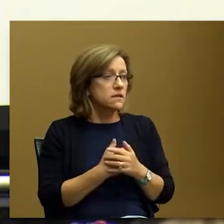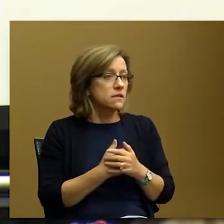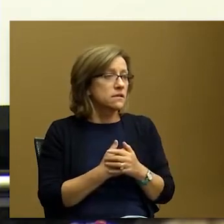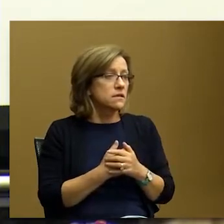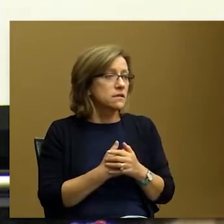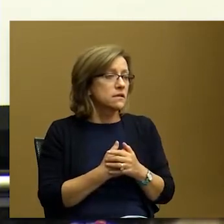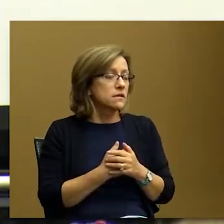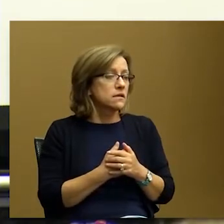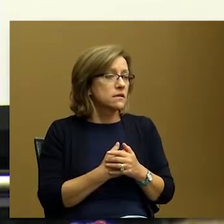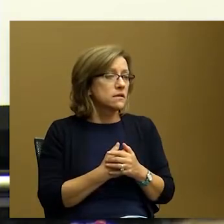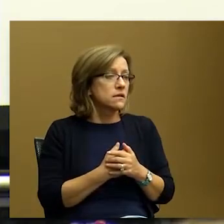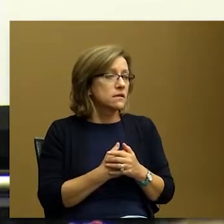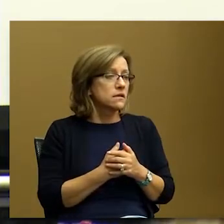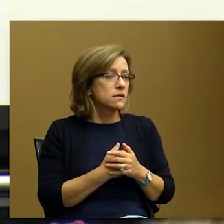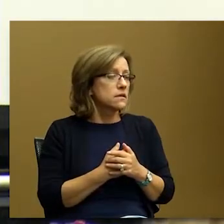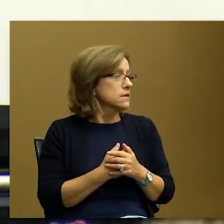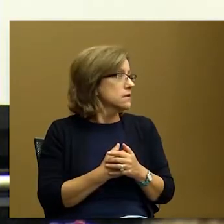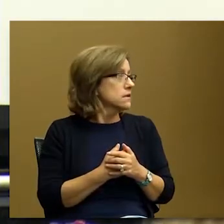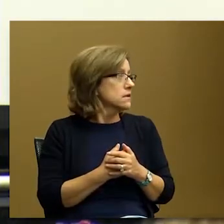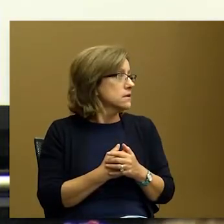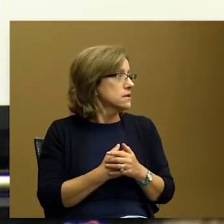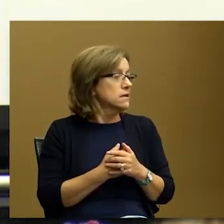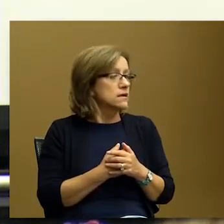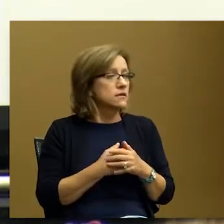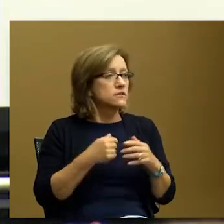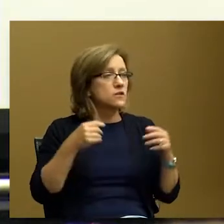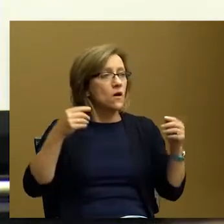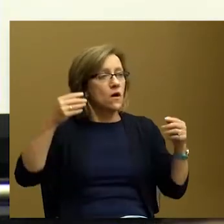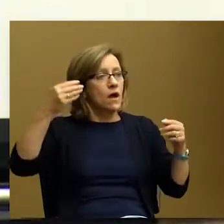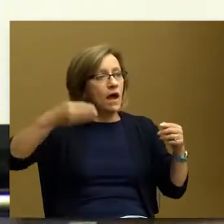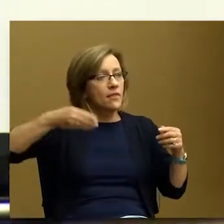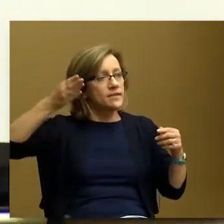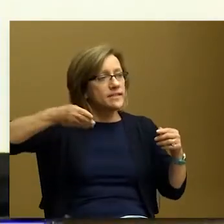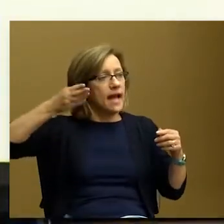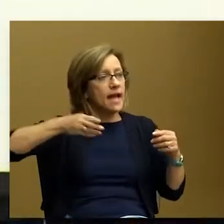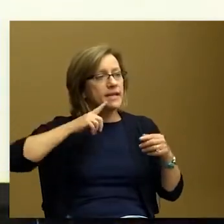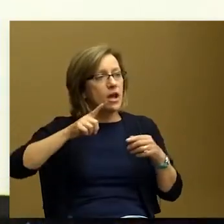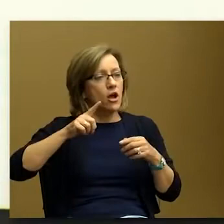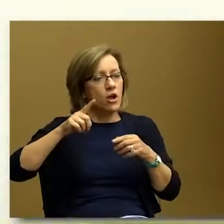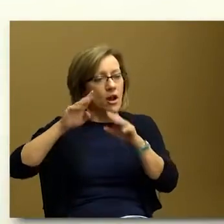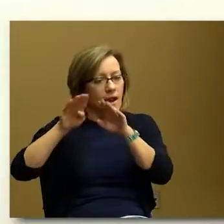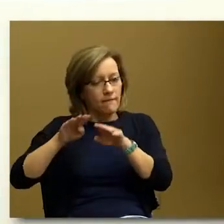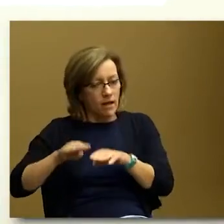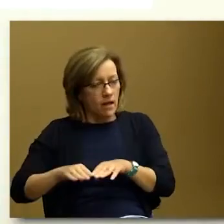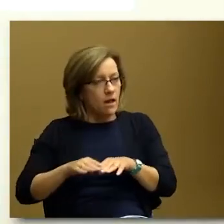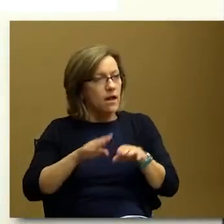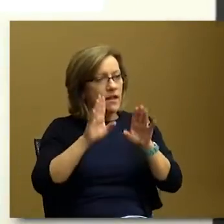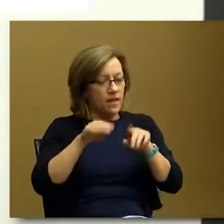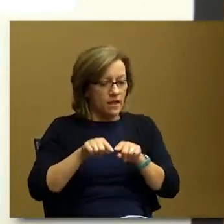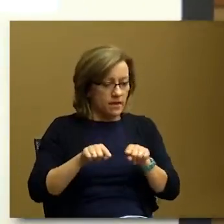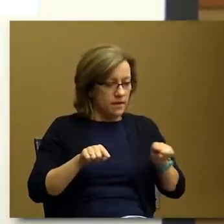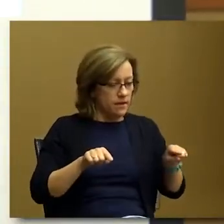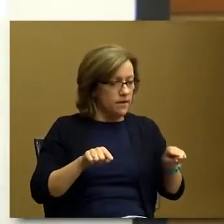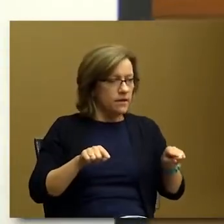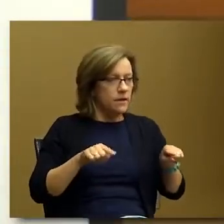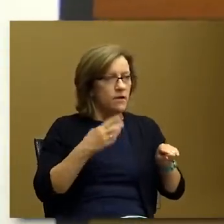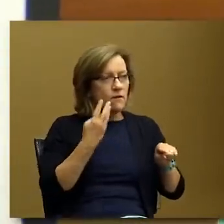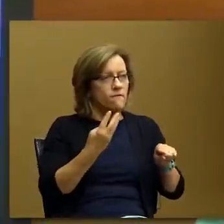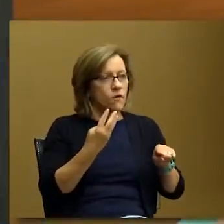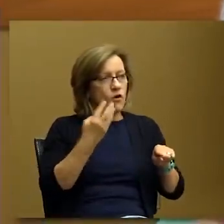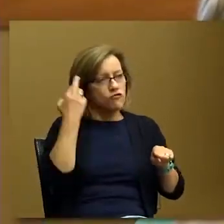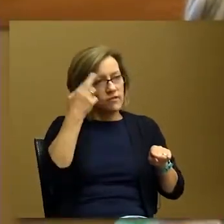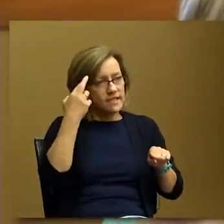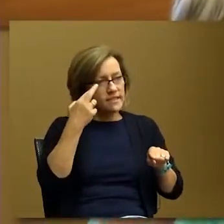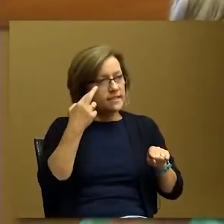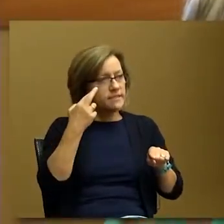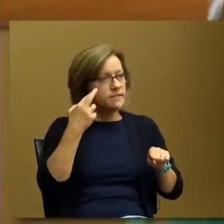So the levels are over here on the side. And then down here at the bottom are the 4 reasons